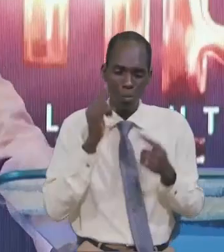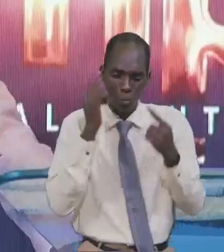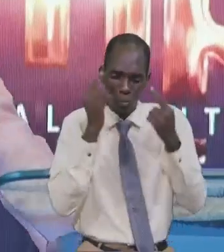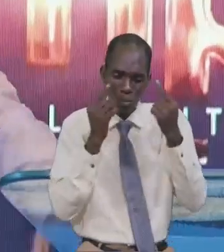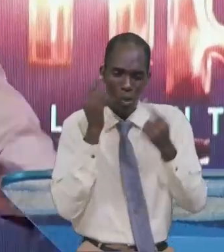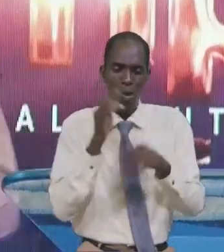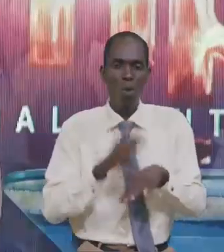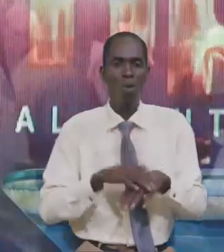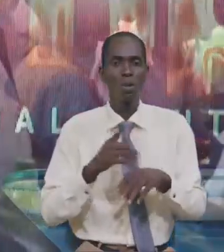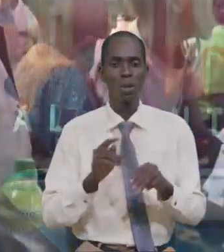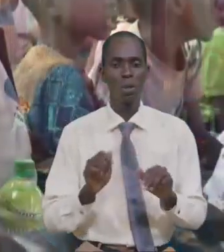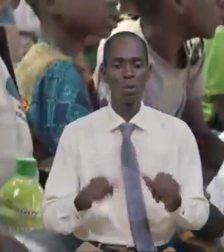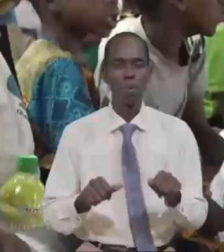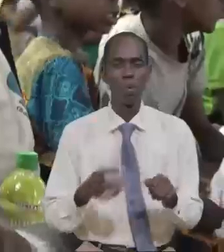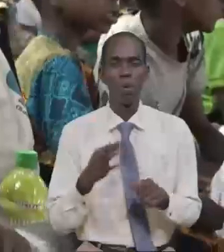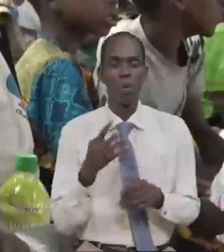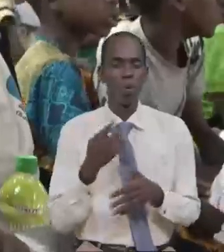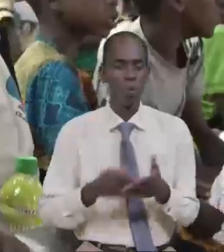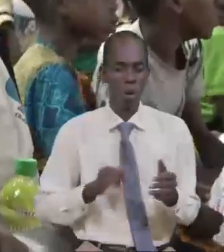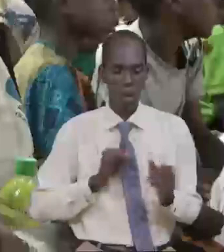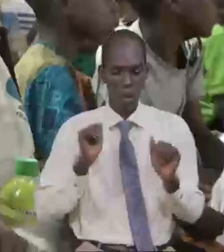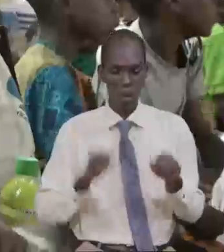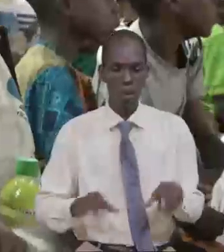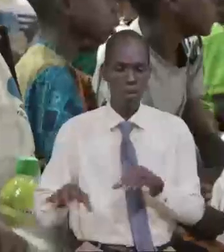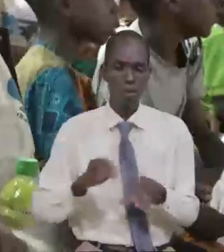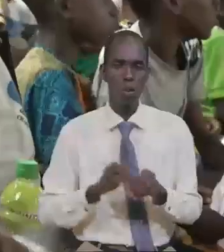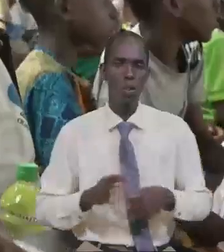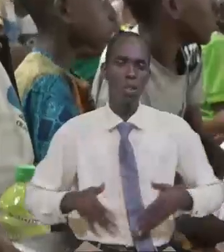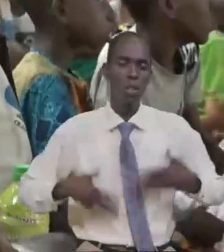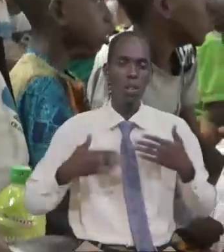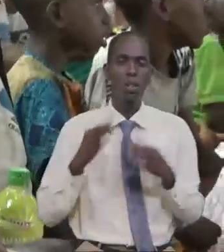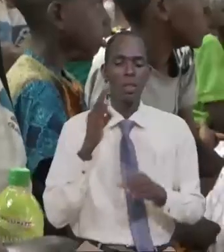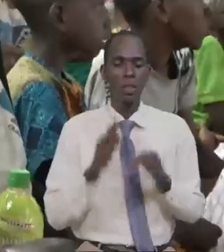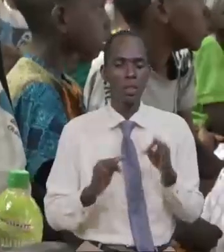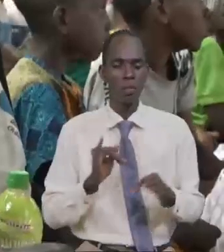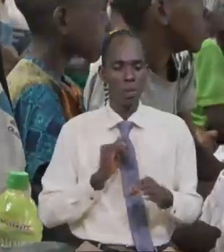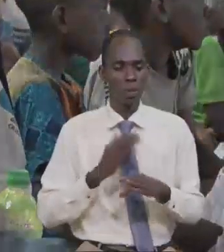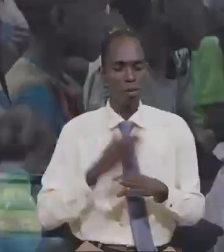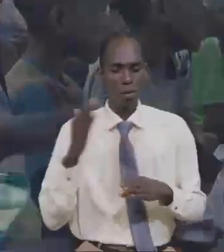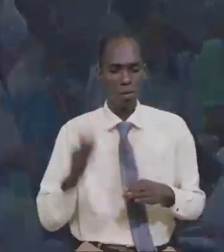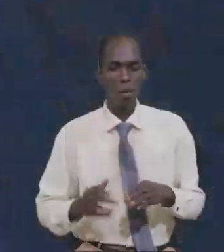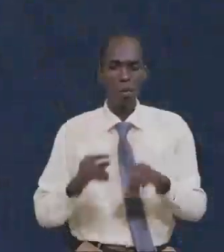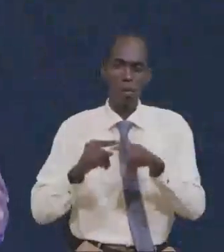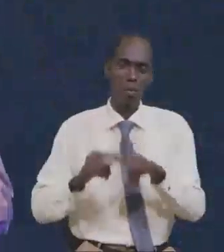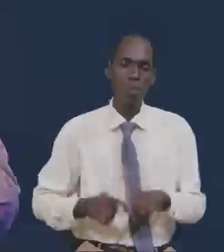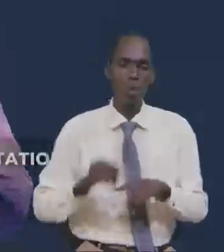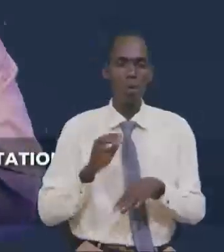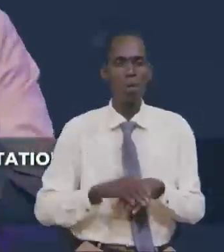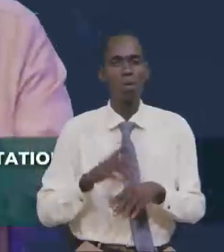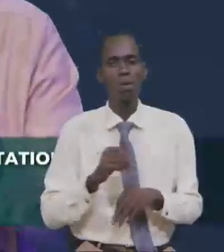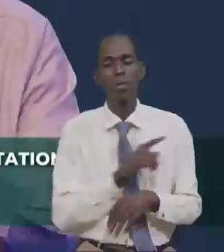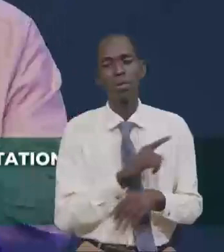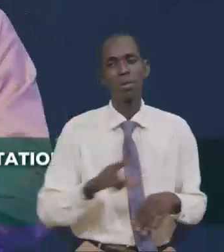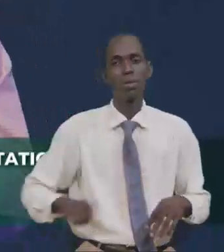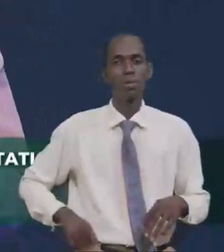depend upon the Lord. Meditate. Look at Joshua chapter 1, reading there from